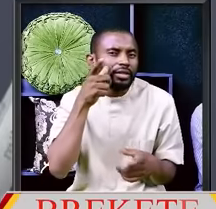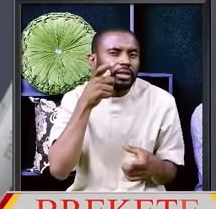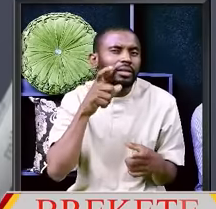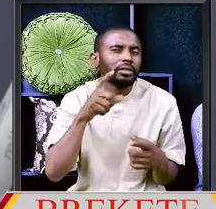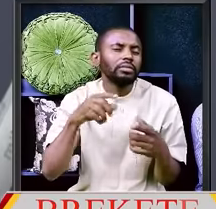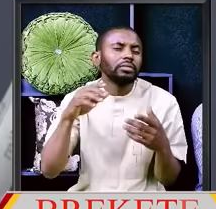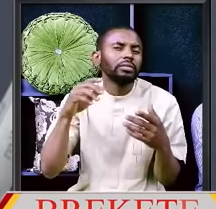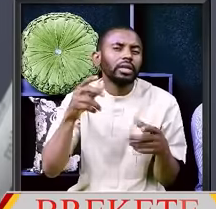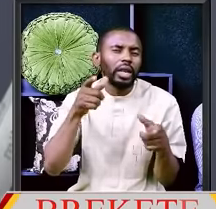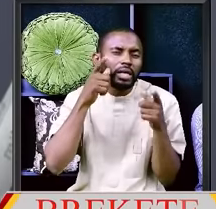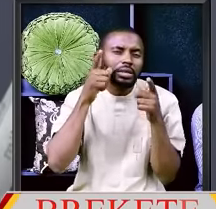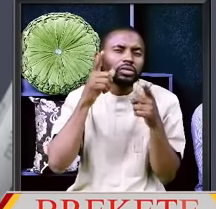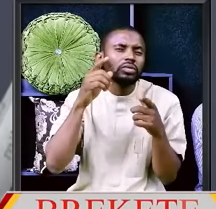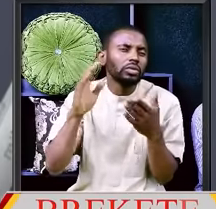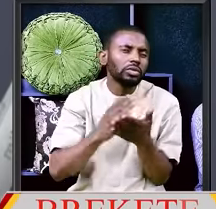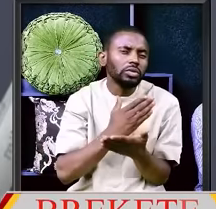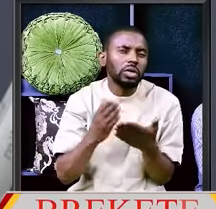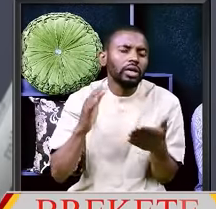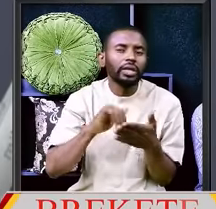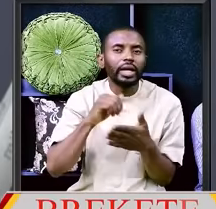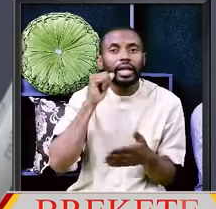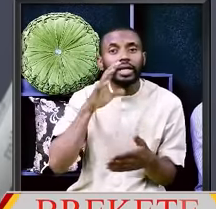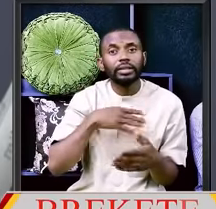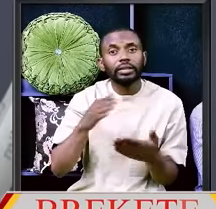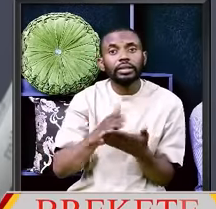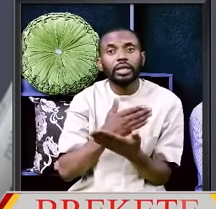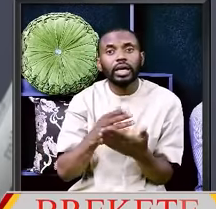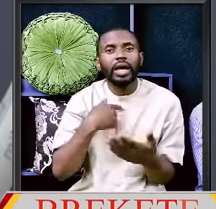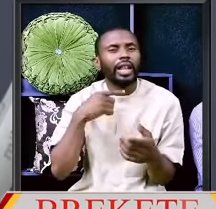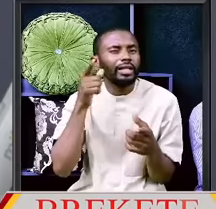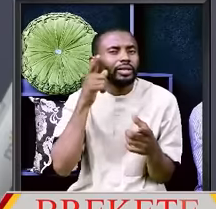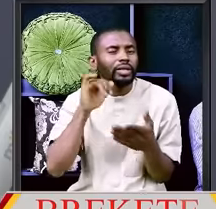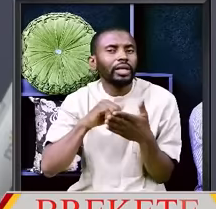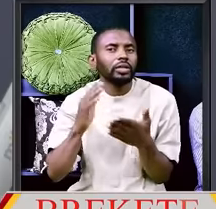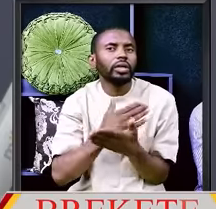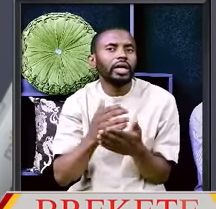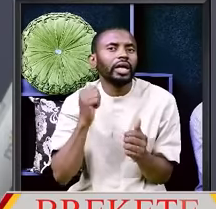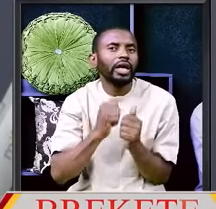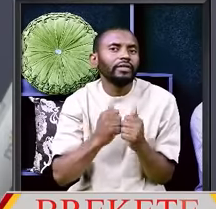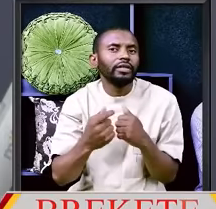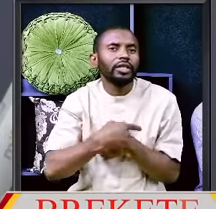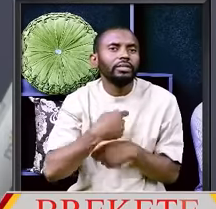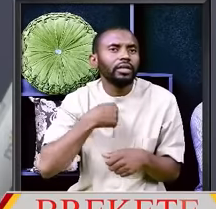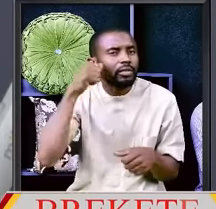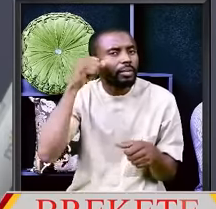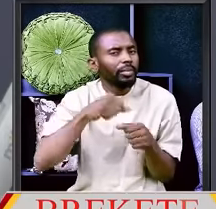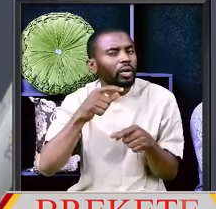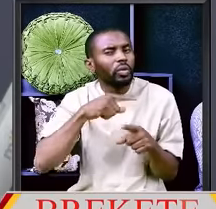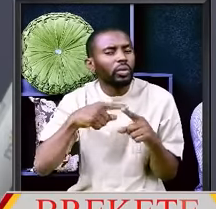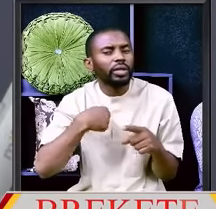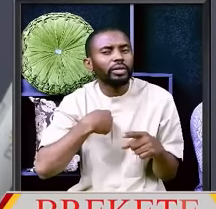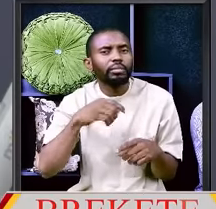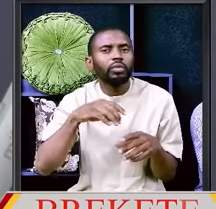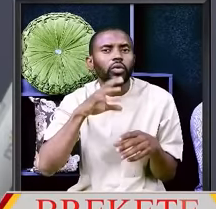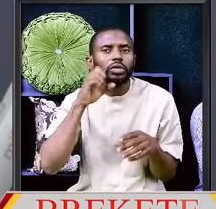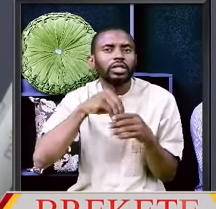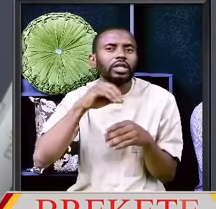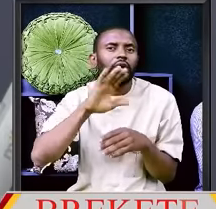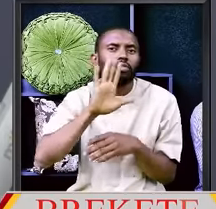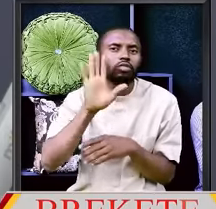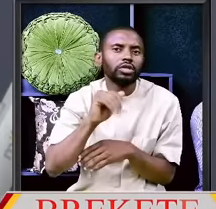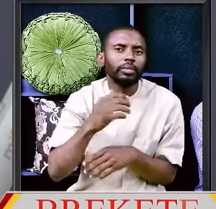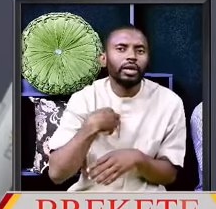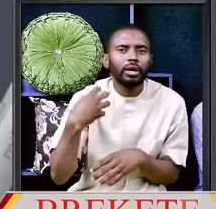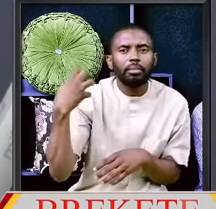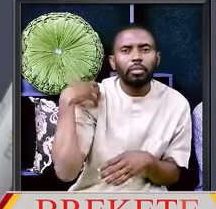Mm. I listen to that song every day. Mm-mm. I remember when I was in Abuja, my boss was giving me serious problems. He was so racist.